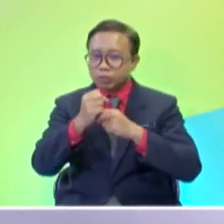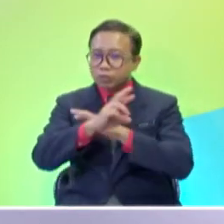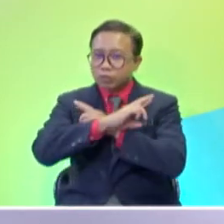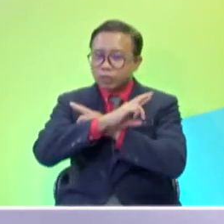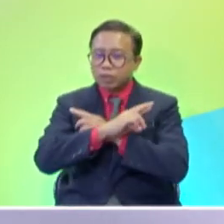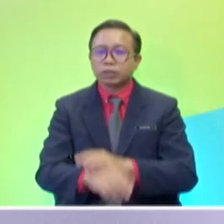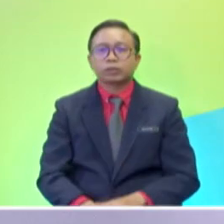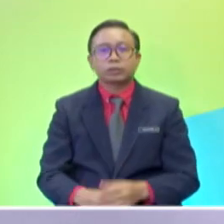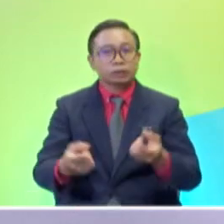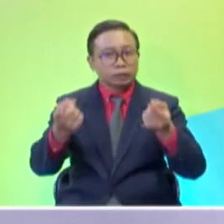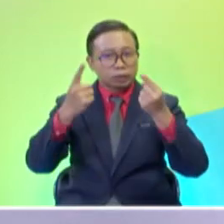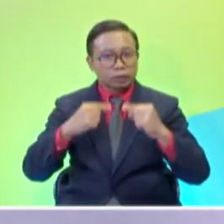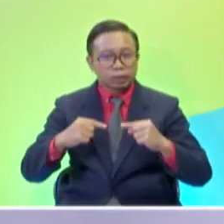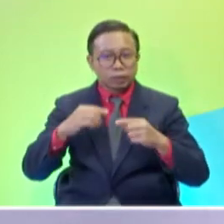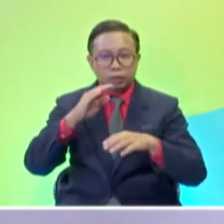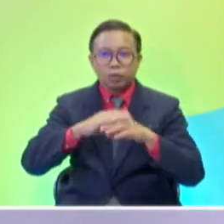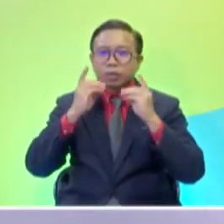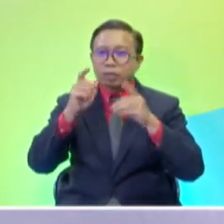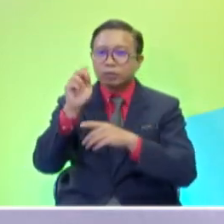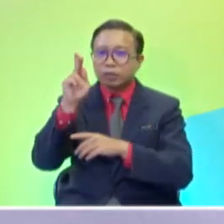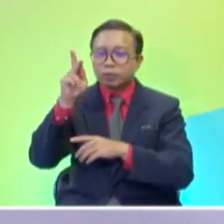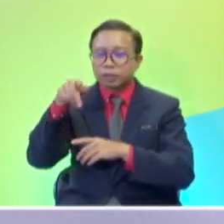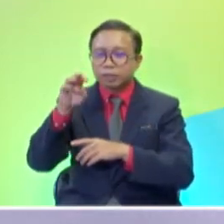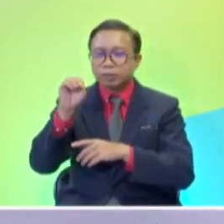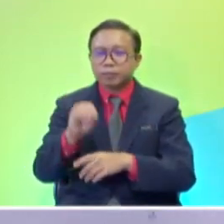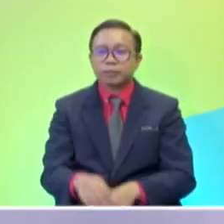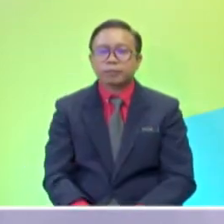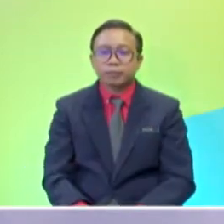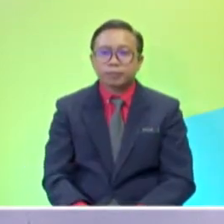first, and we'll be right back here on DidikTV KPM.